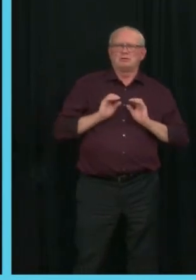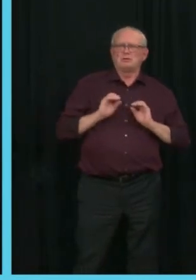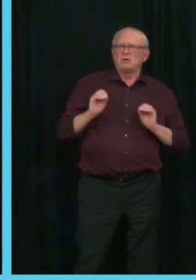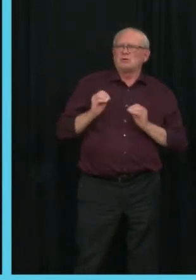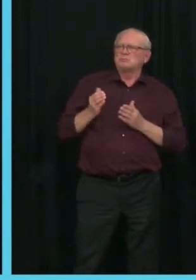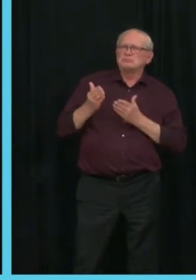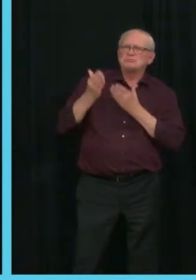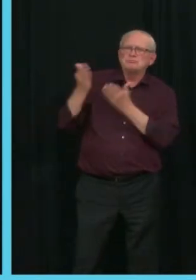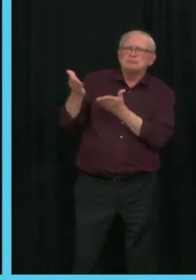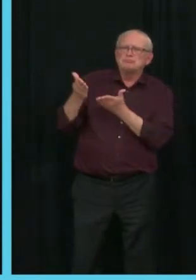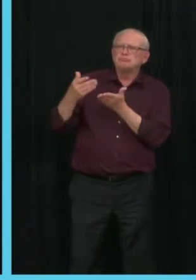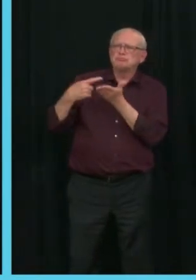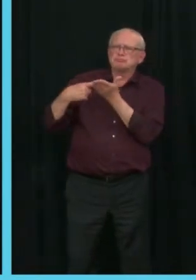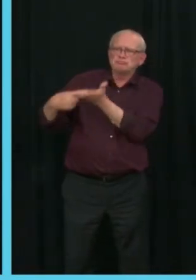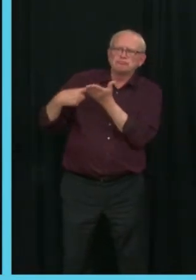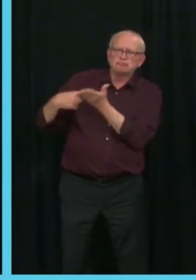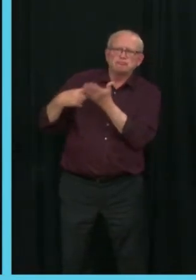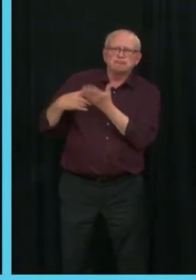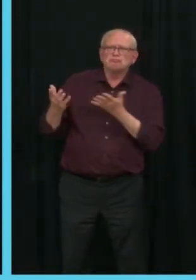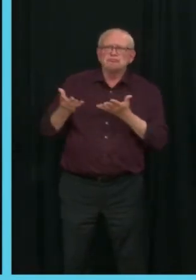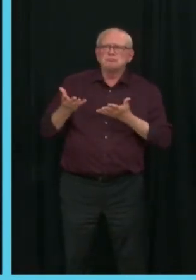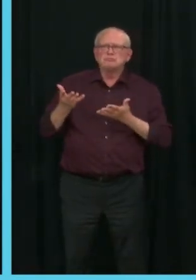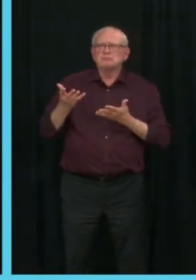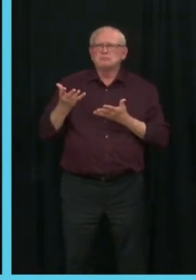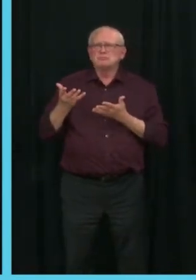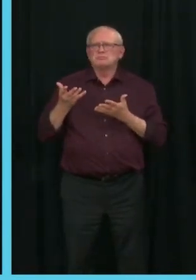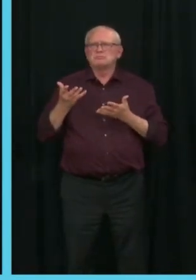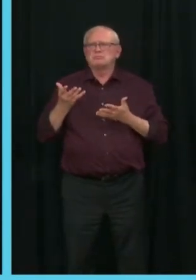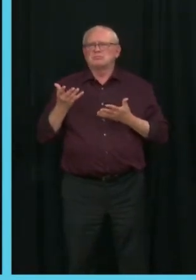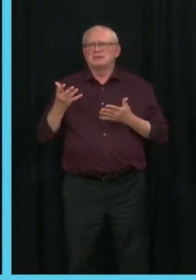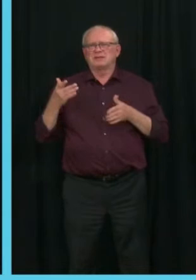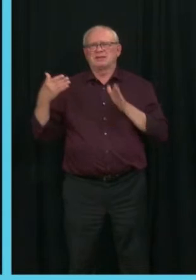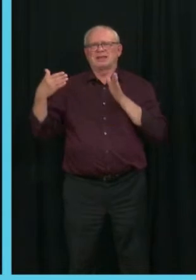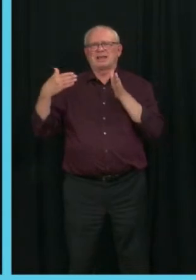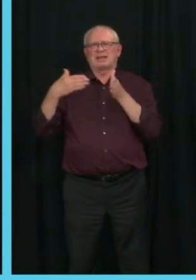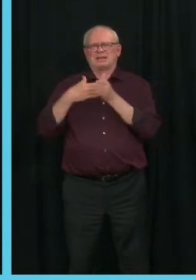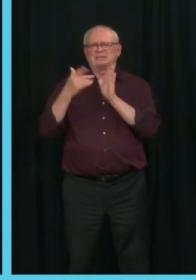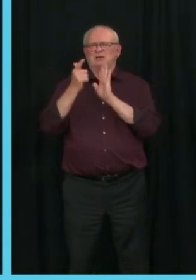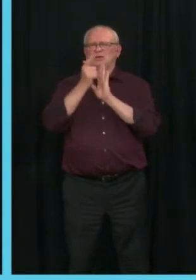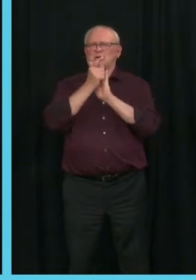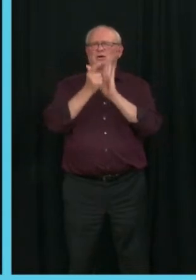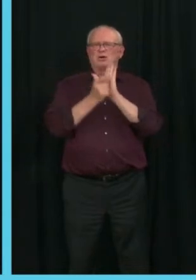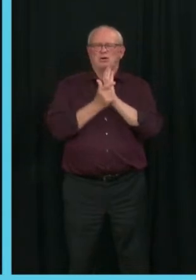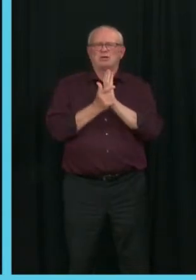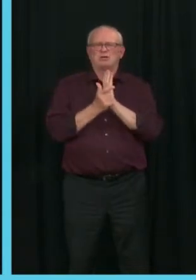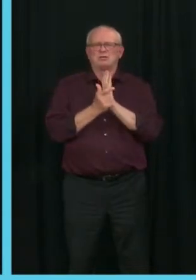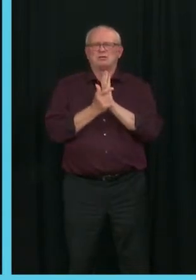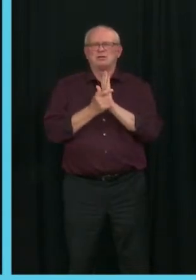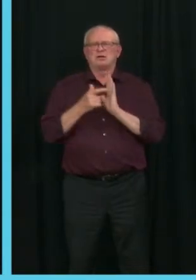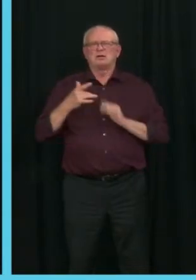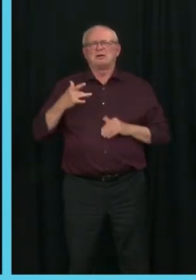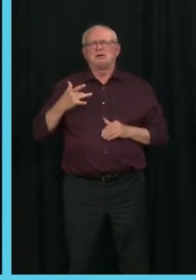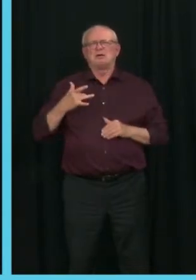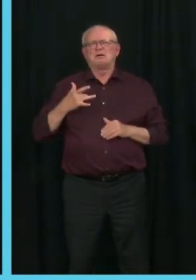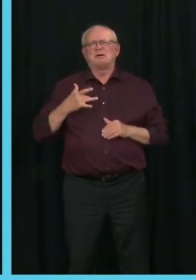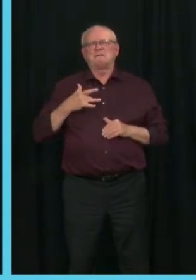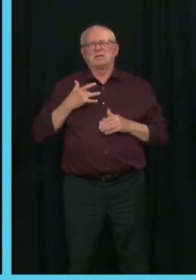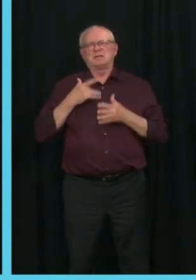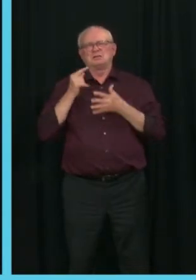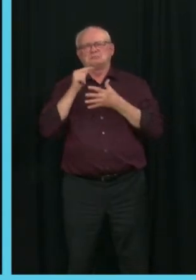and administrative law. I think this meets every evident threshold